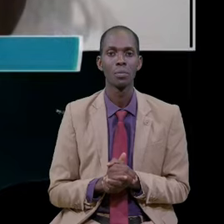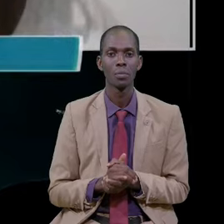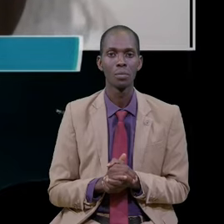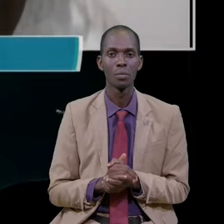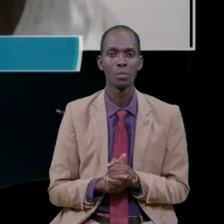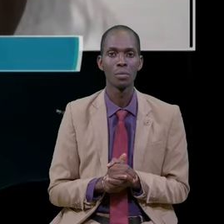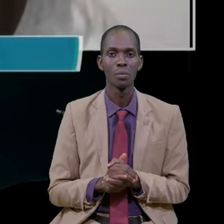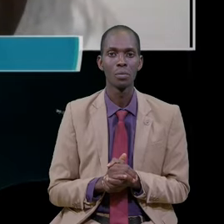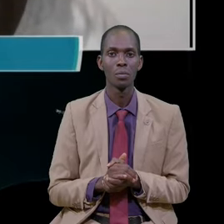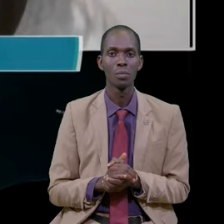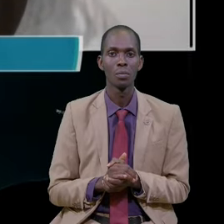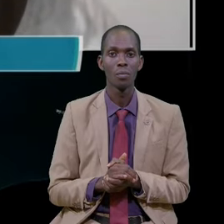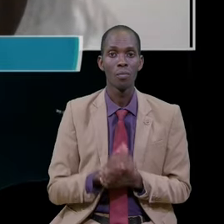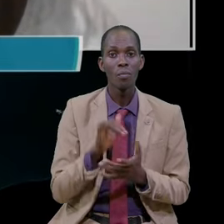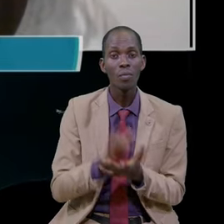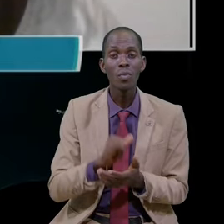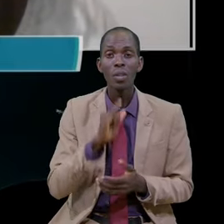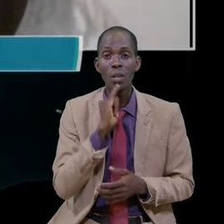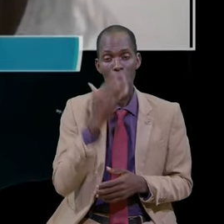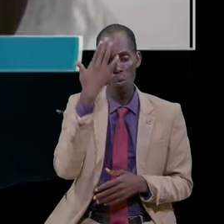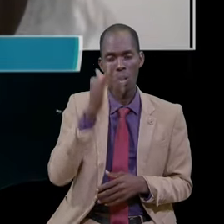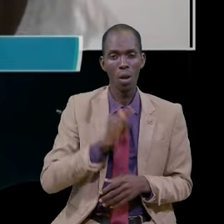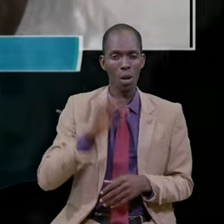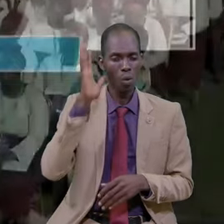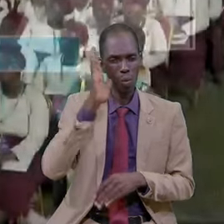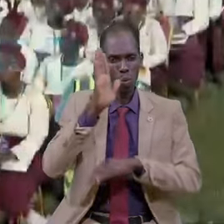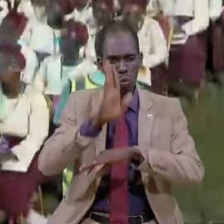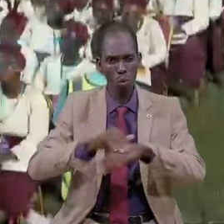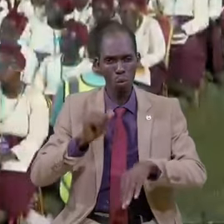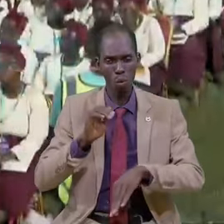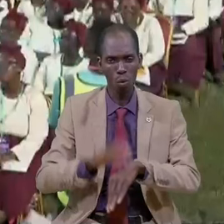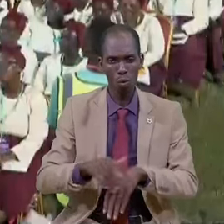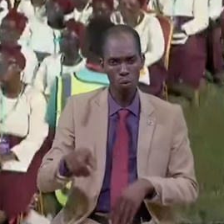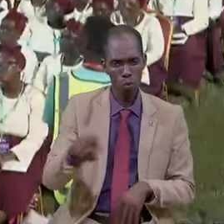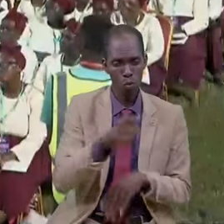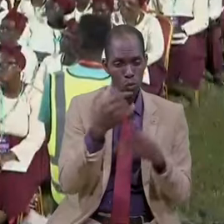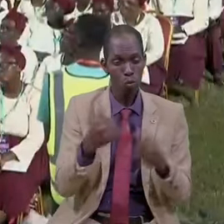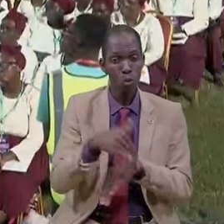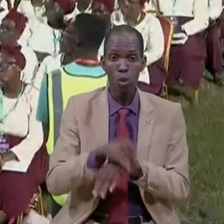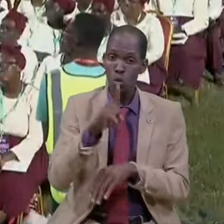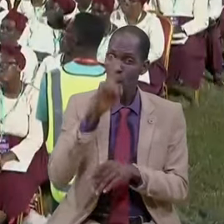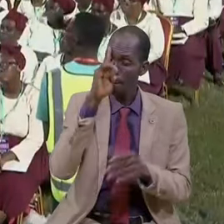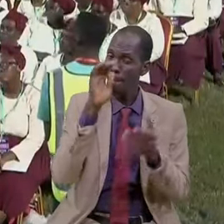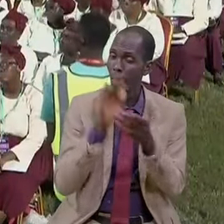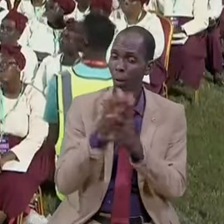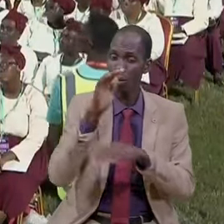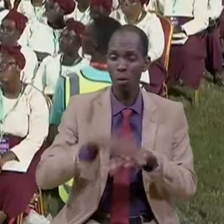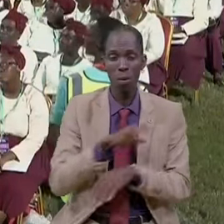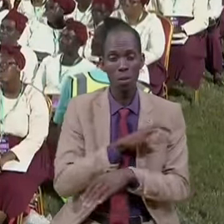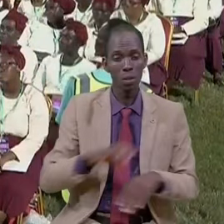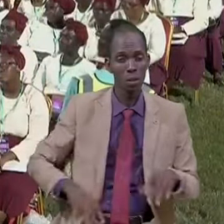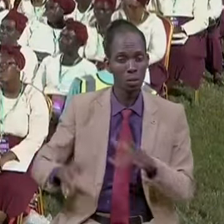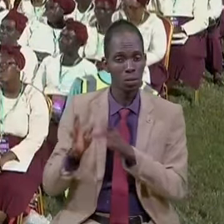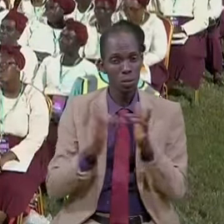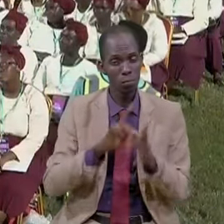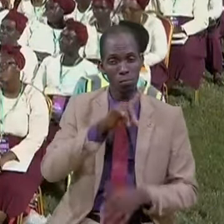Savior that's why I'll be calling on you tonight you believe on the Lord Jesus Christ